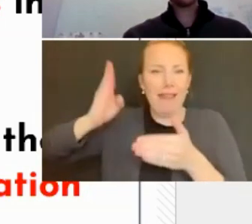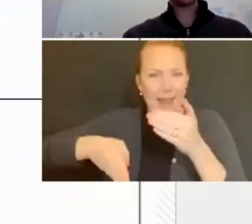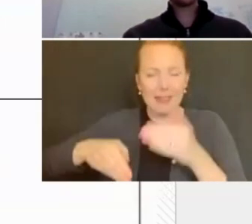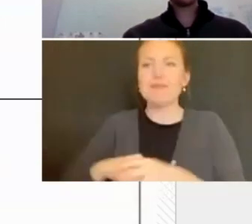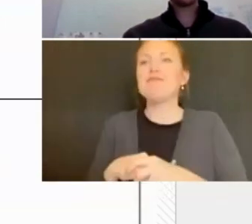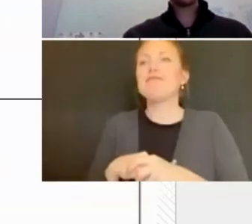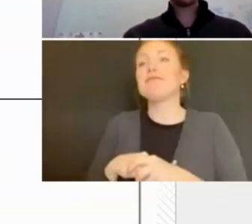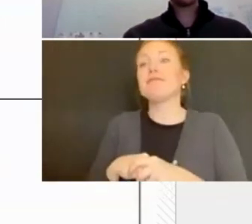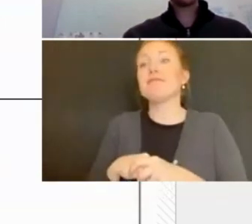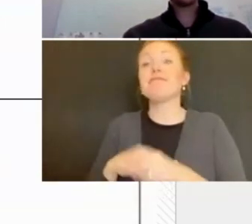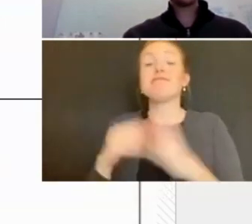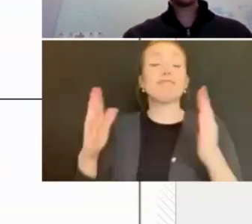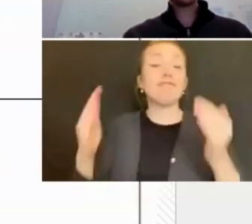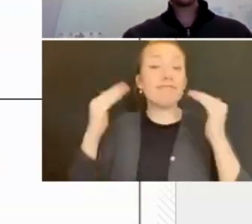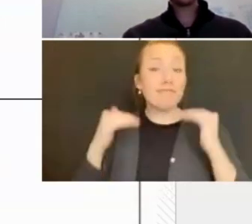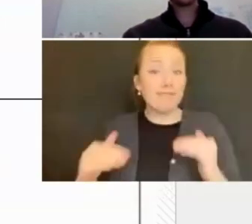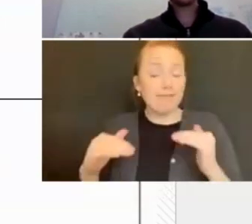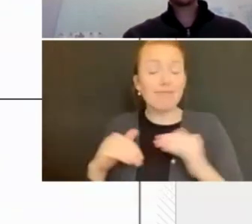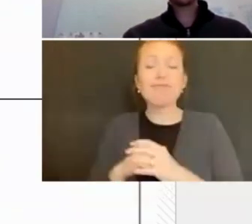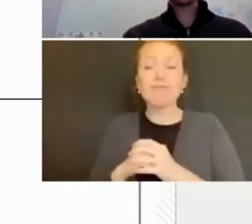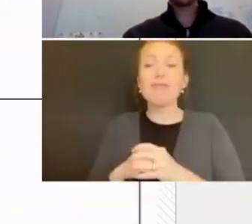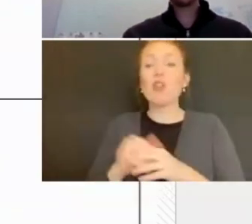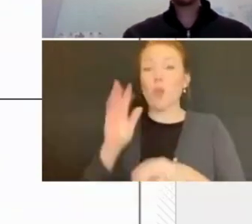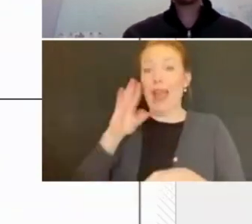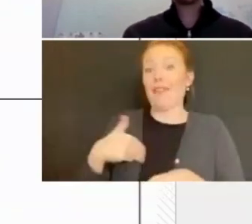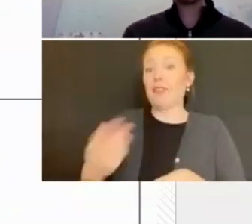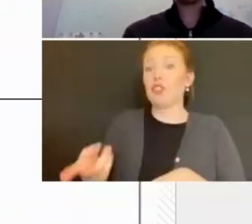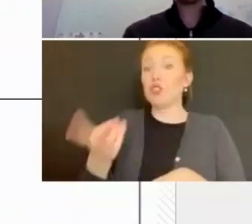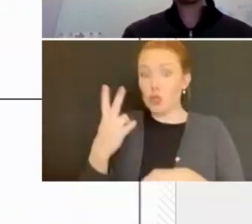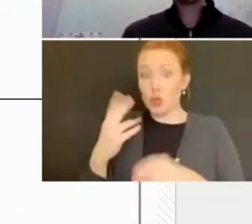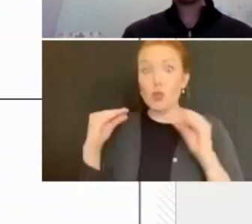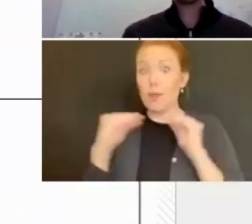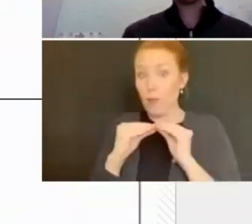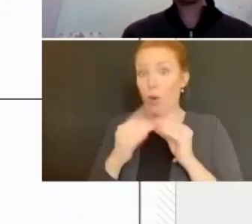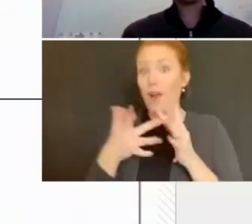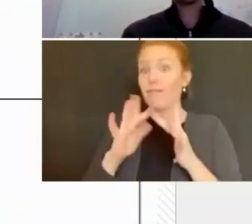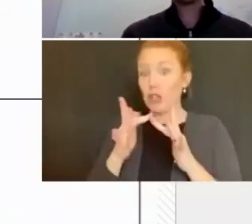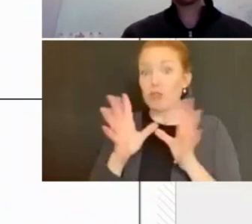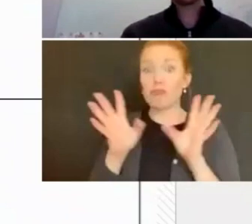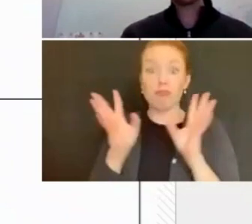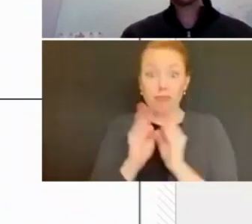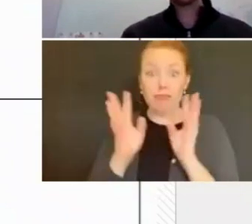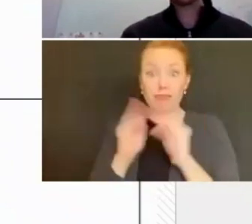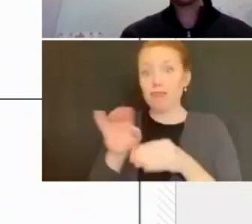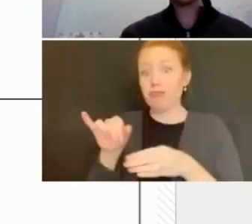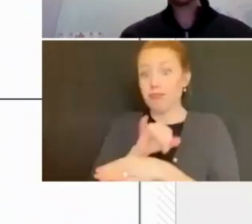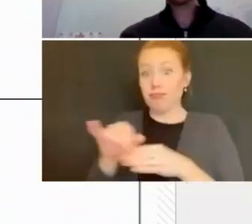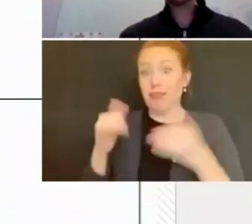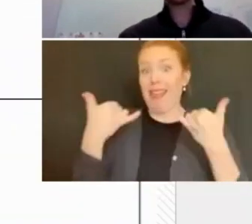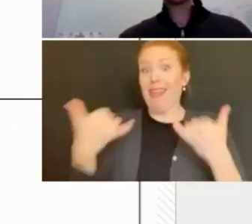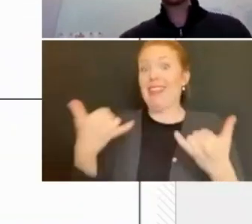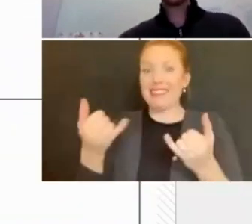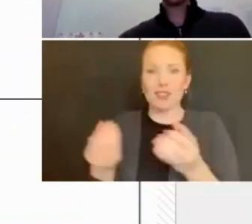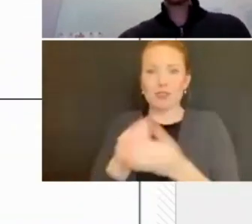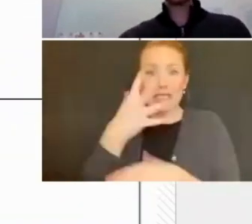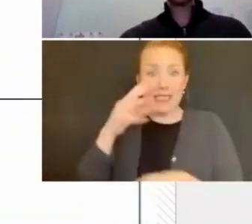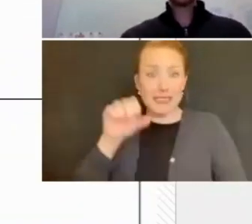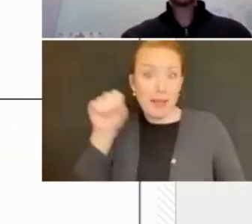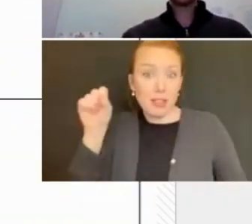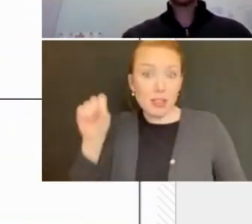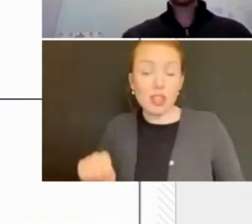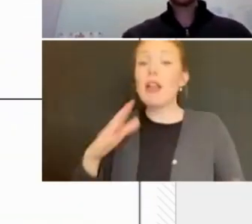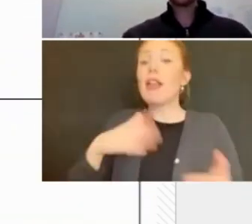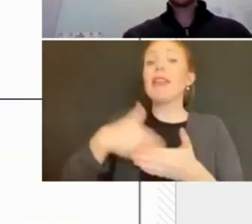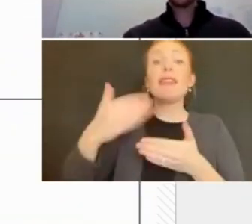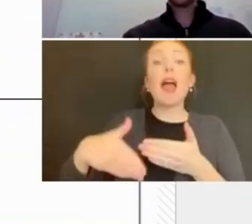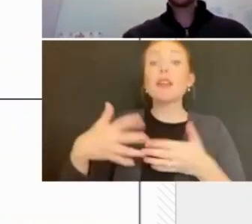Continuing on, we have two more virtual internship sessions this spring semester. The next one's